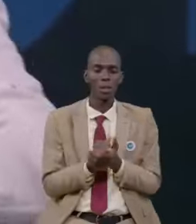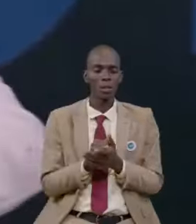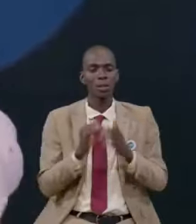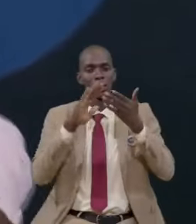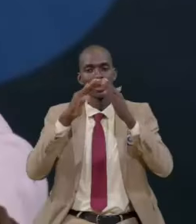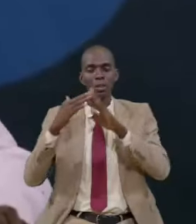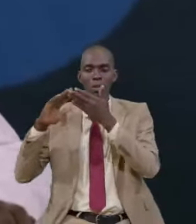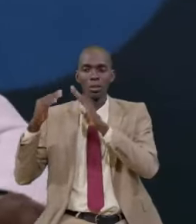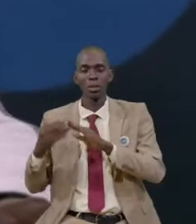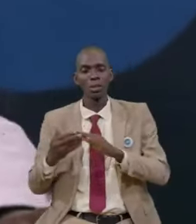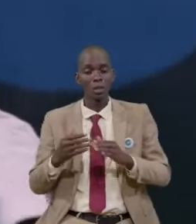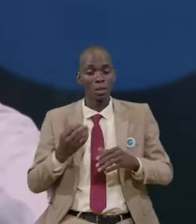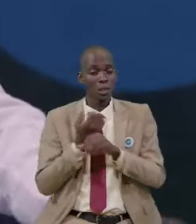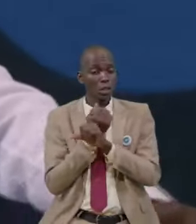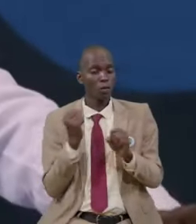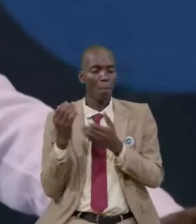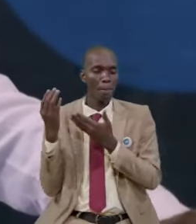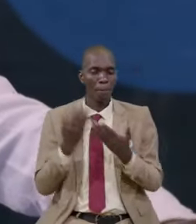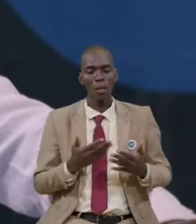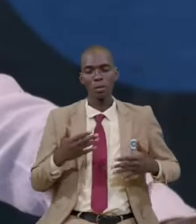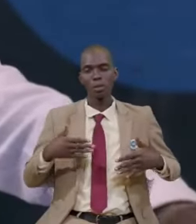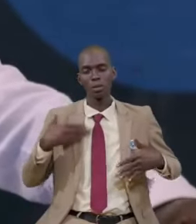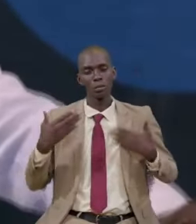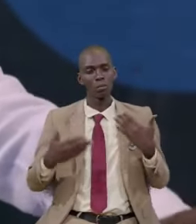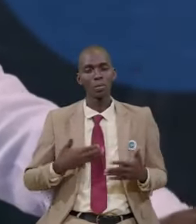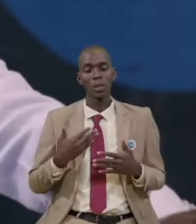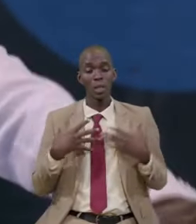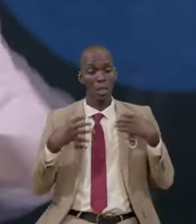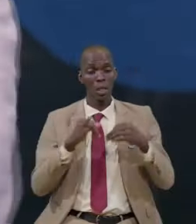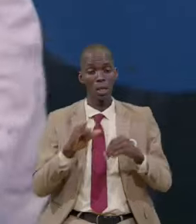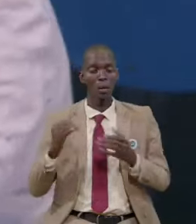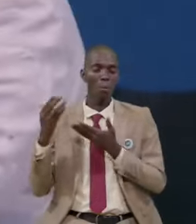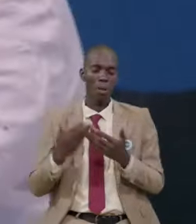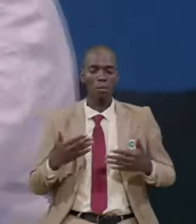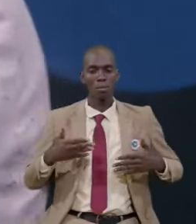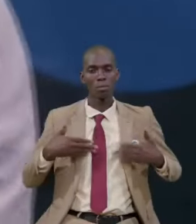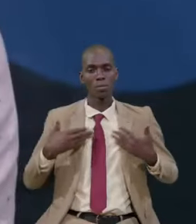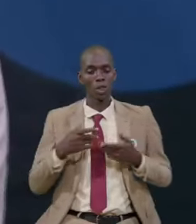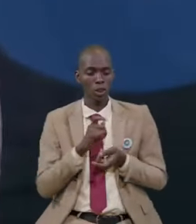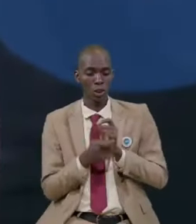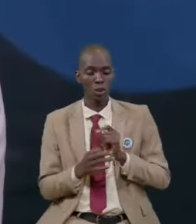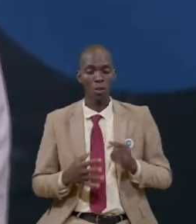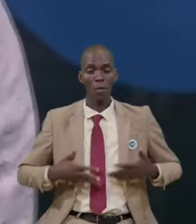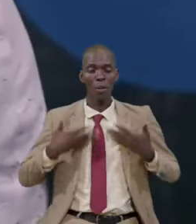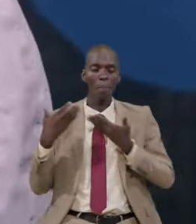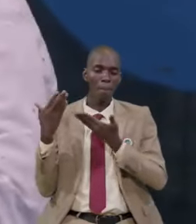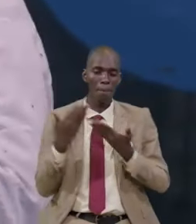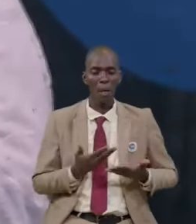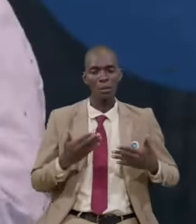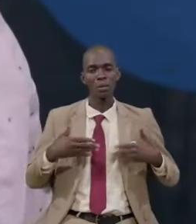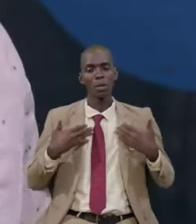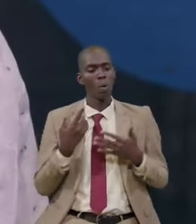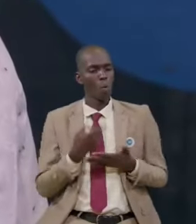healing brings joy, transformation of life brings joy. What I could not do before, what I could